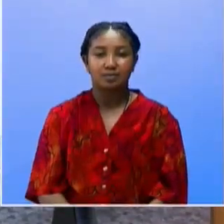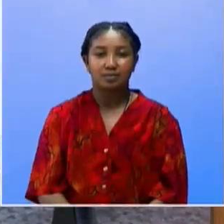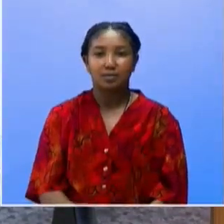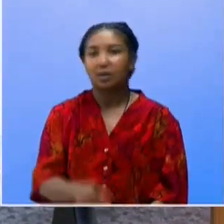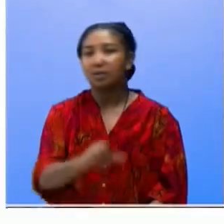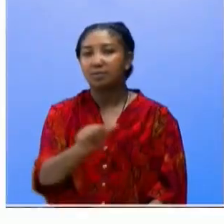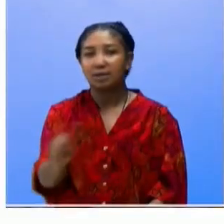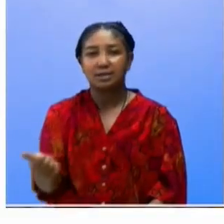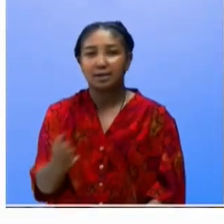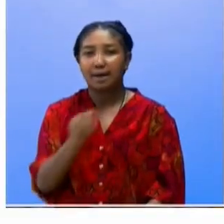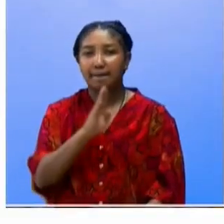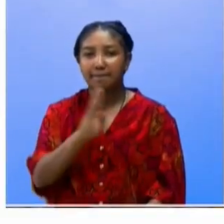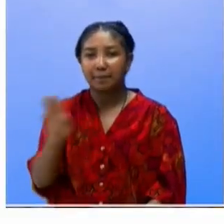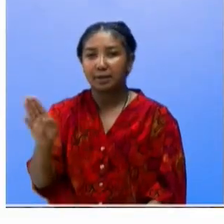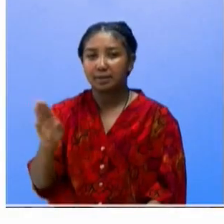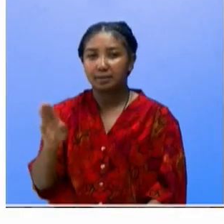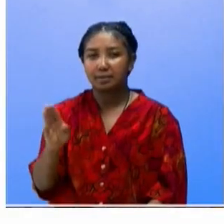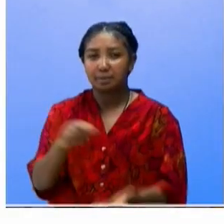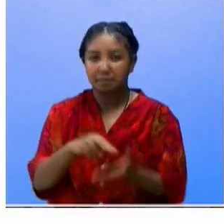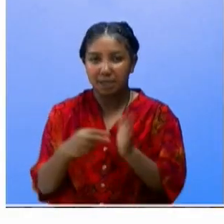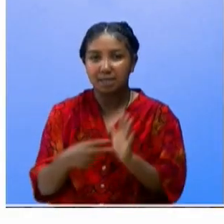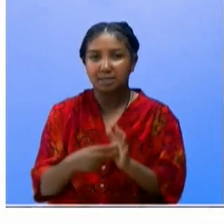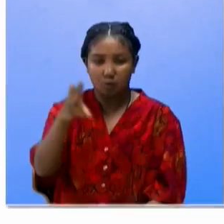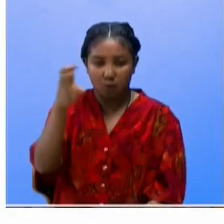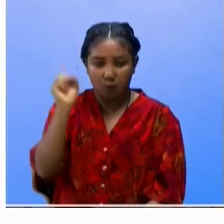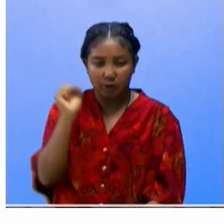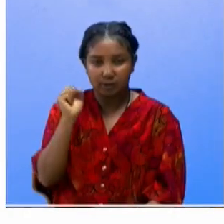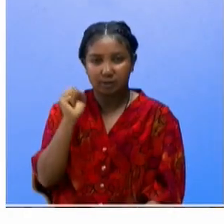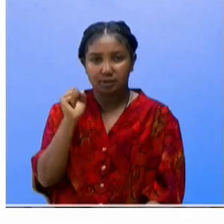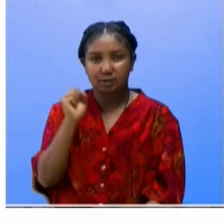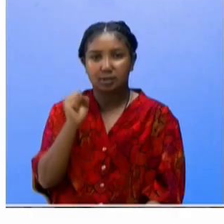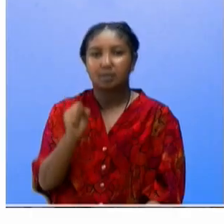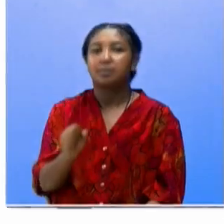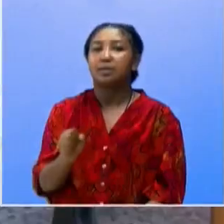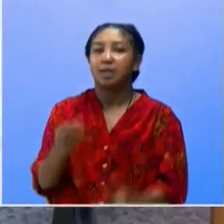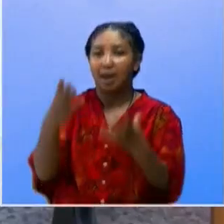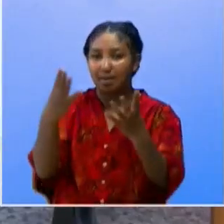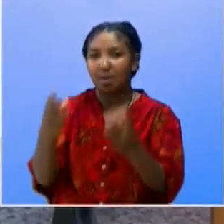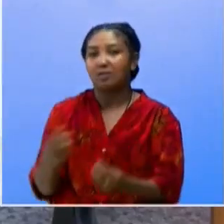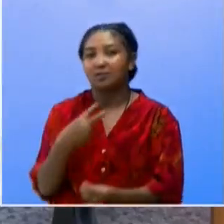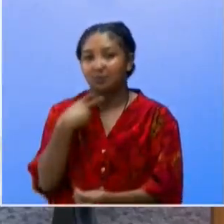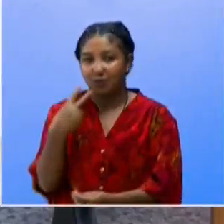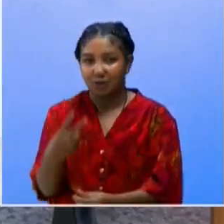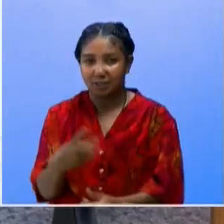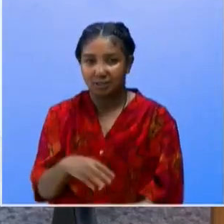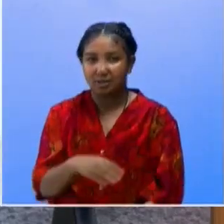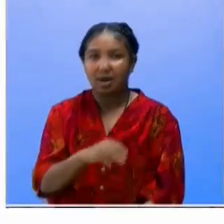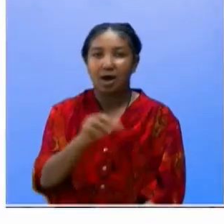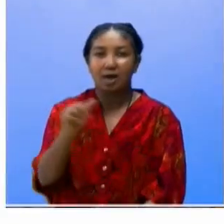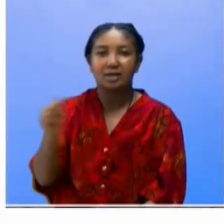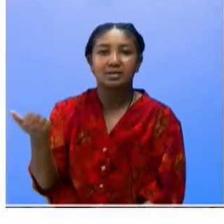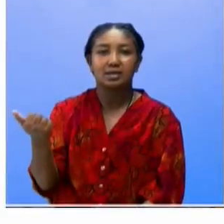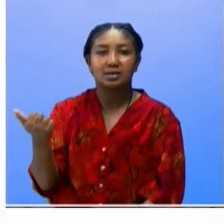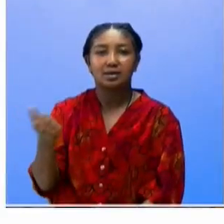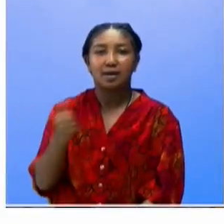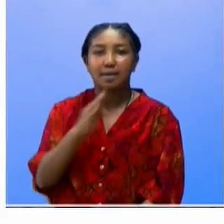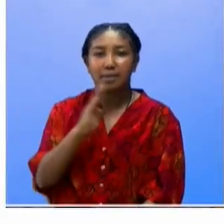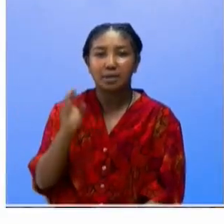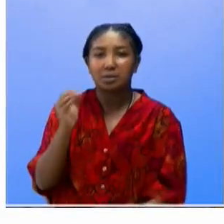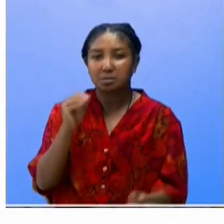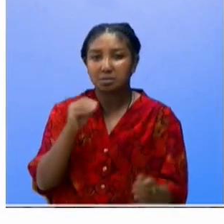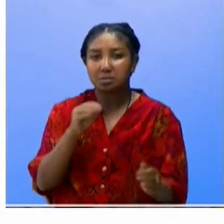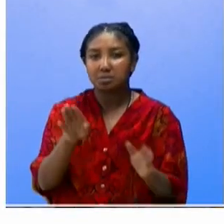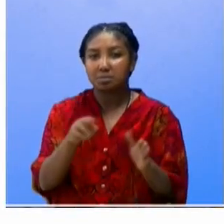What about another, be means was in passive voice? What about another concept here, be